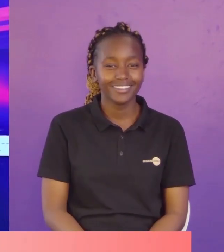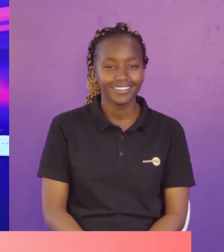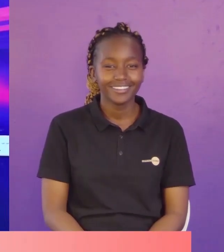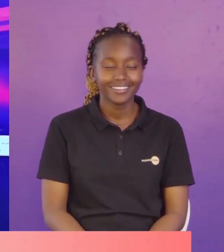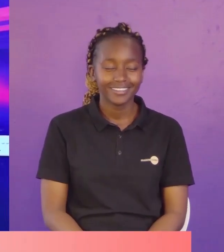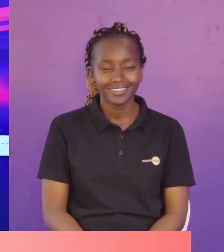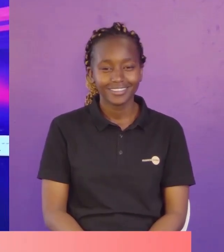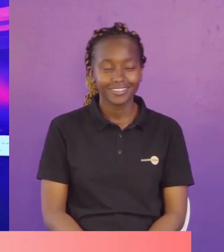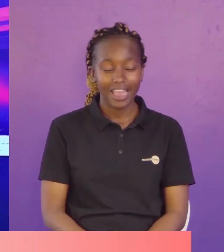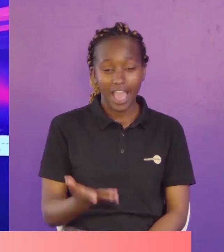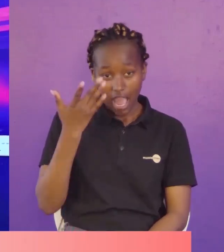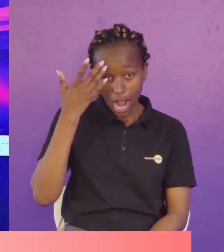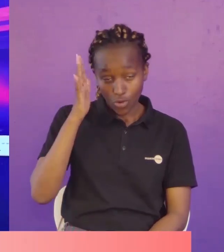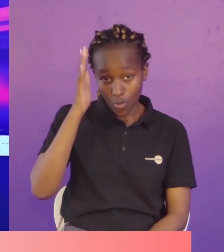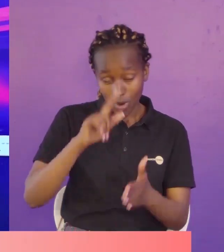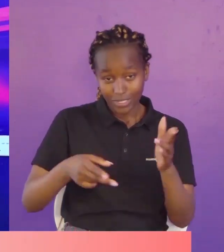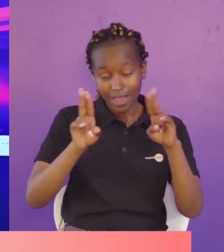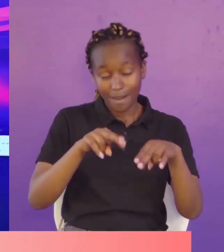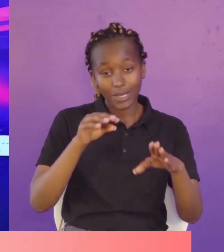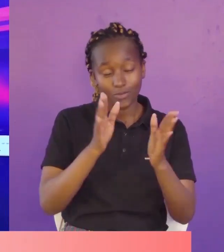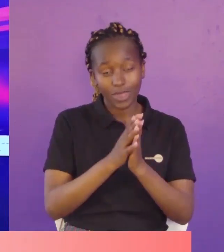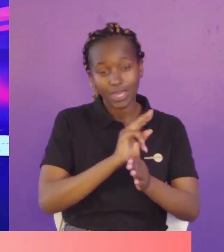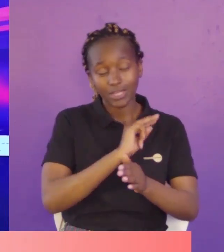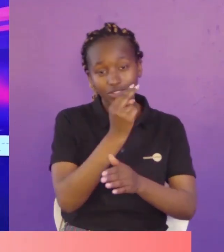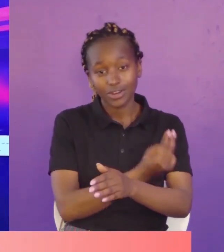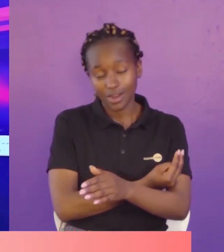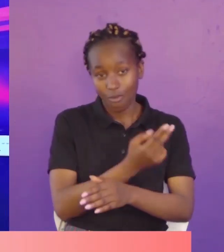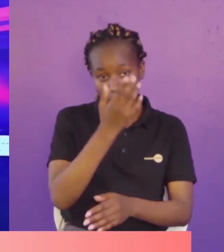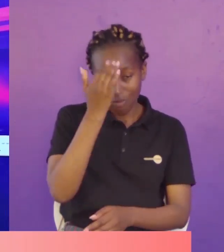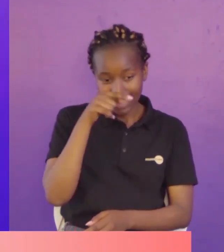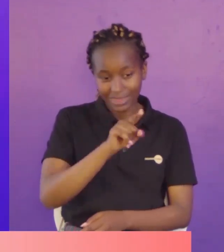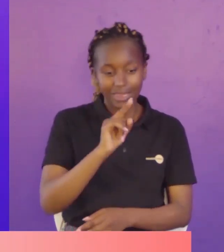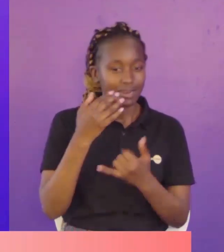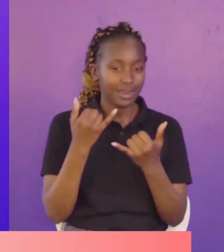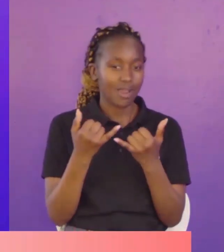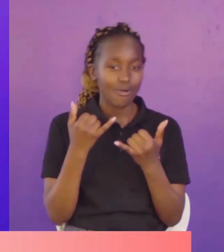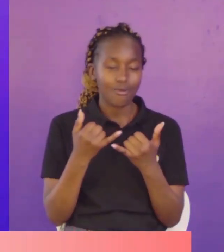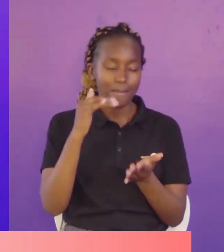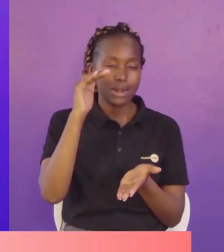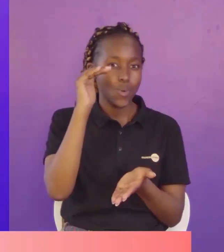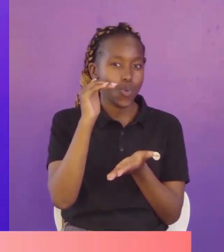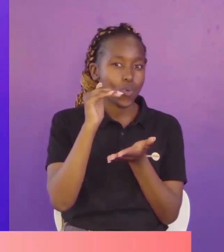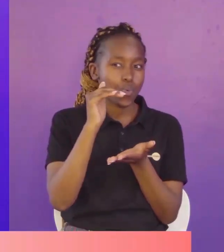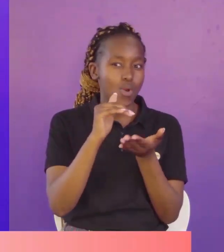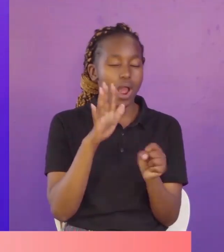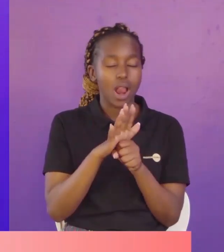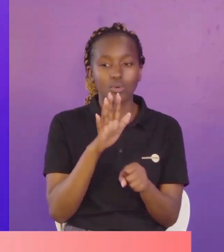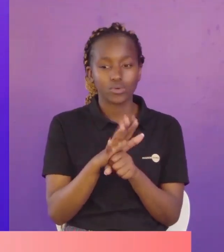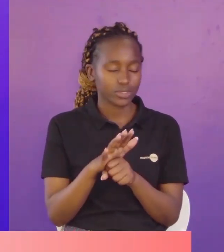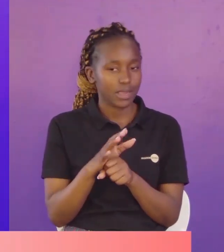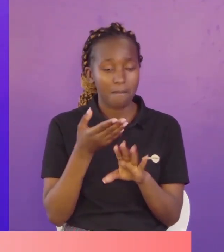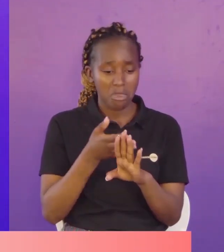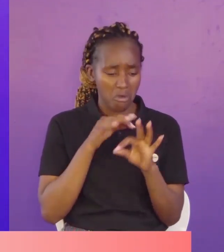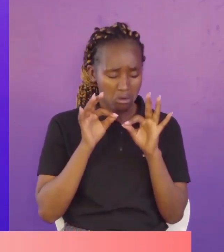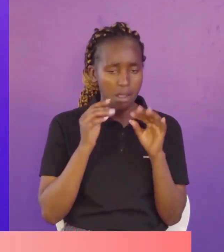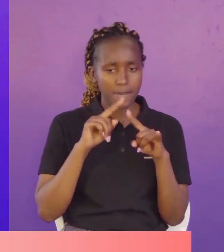I don't know what's happening with Nigeria. Yeah. Their performance has really dropped. Yeah. I